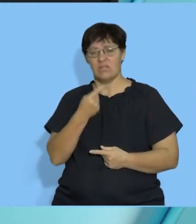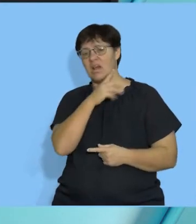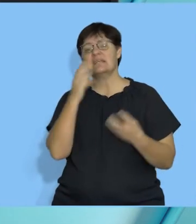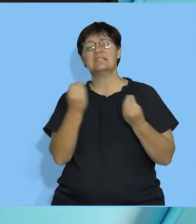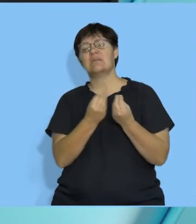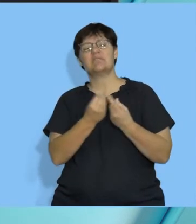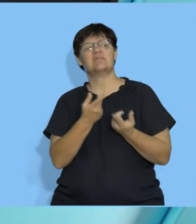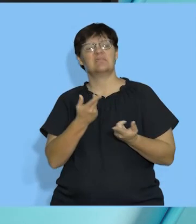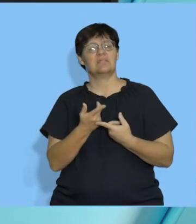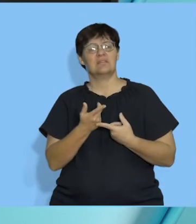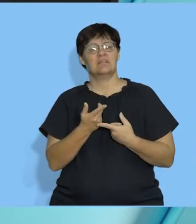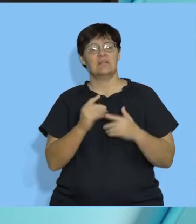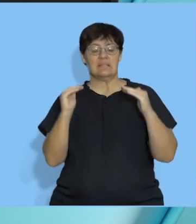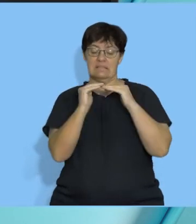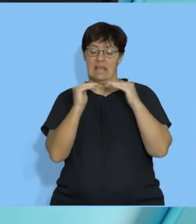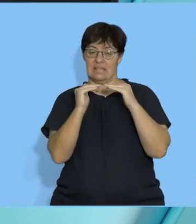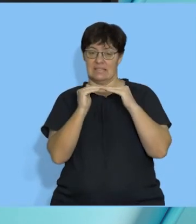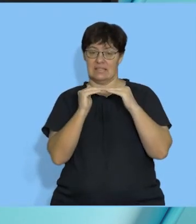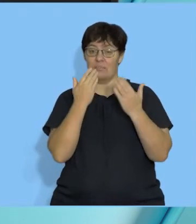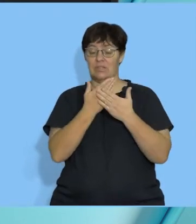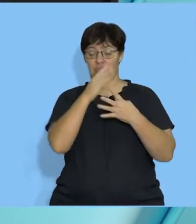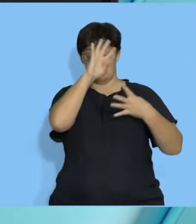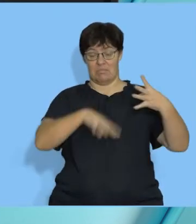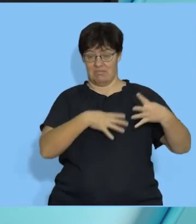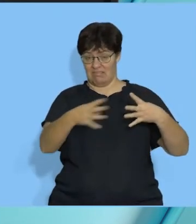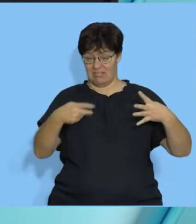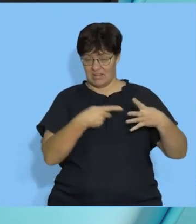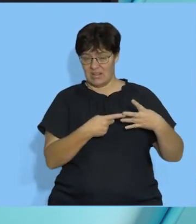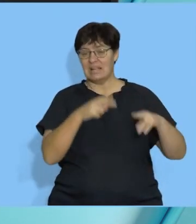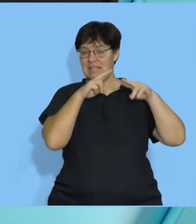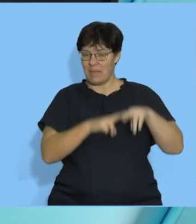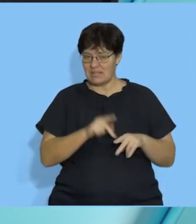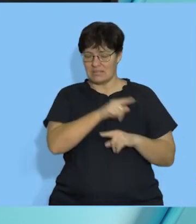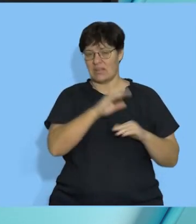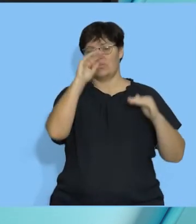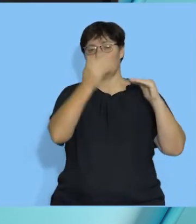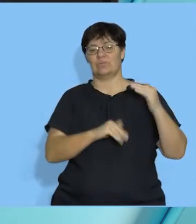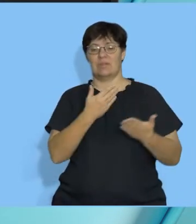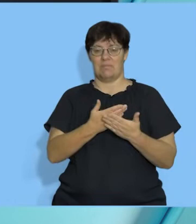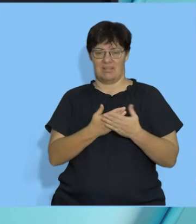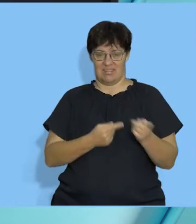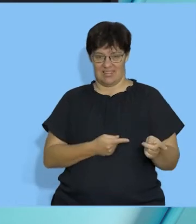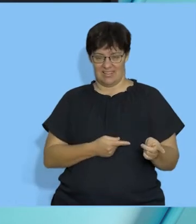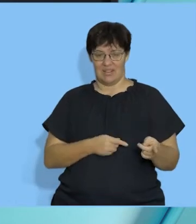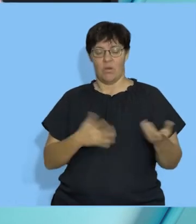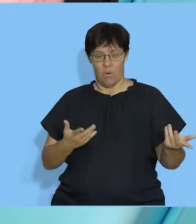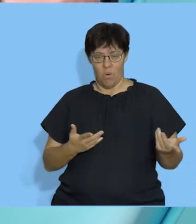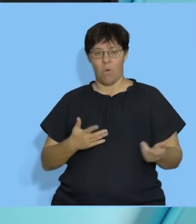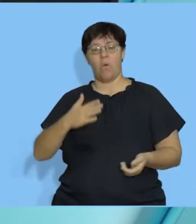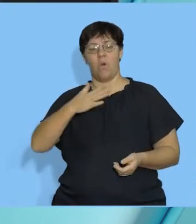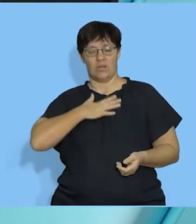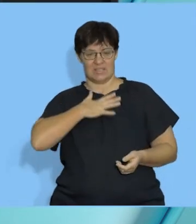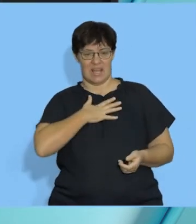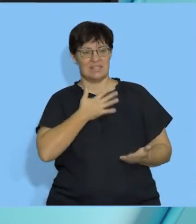substances in this standard reduction potential table in terms of their reducing ability or in terms of their oxidizing